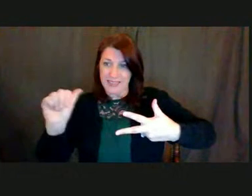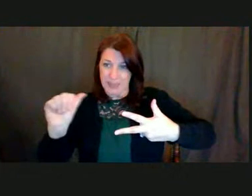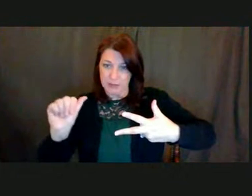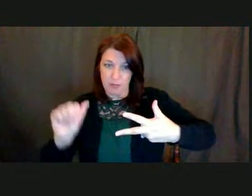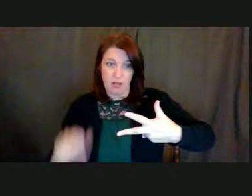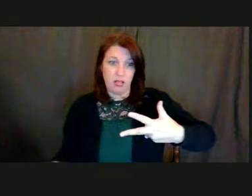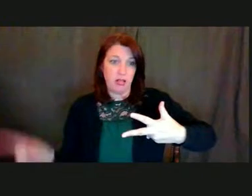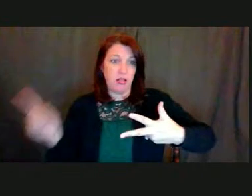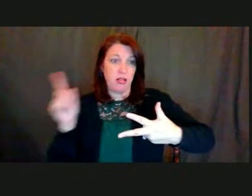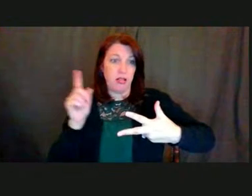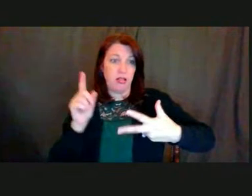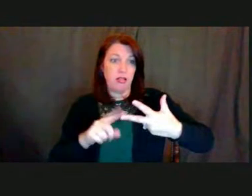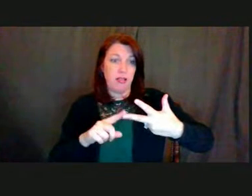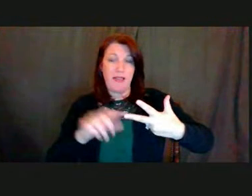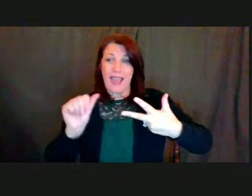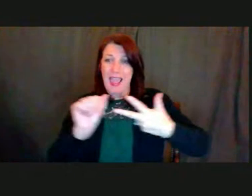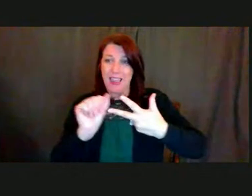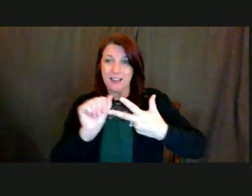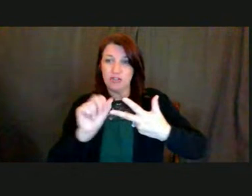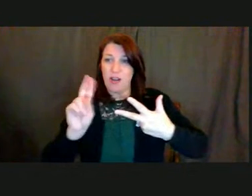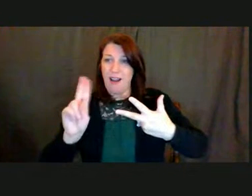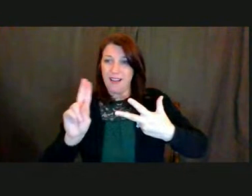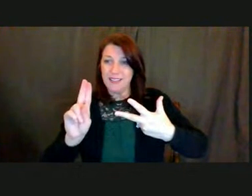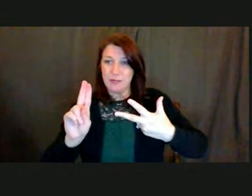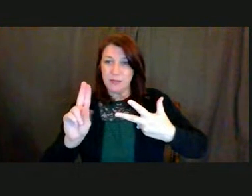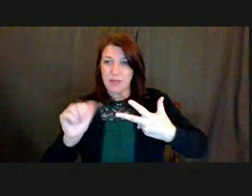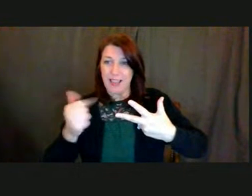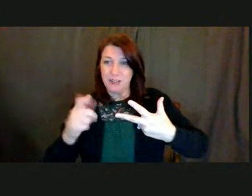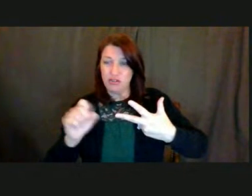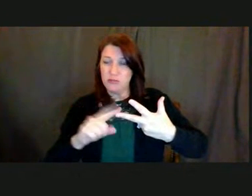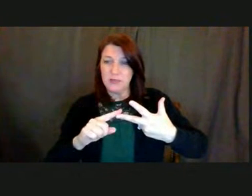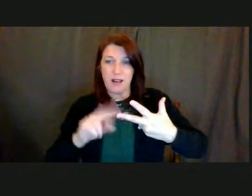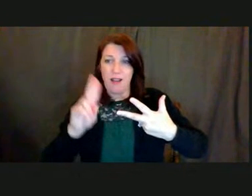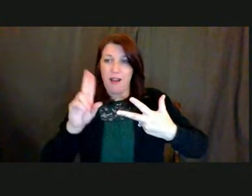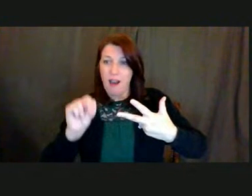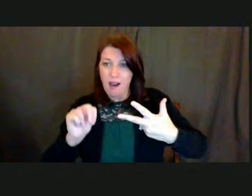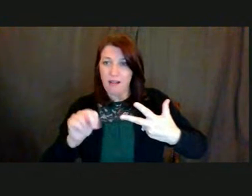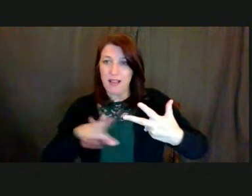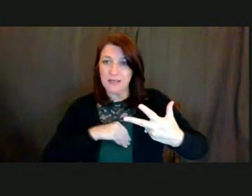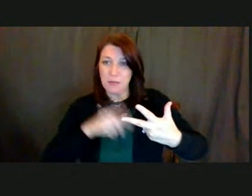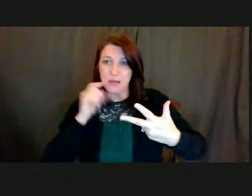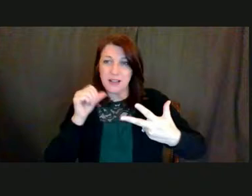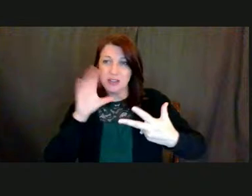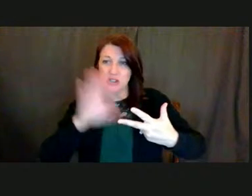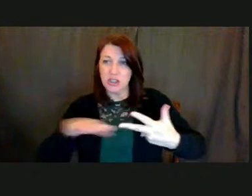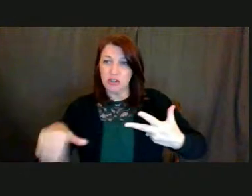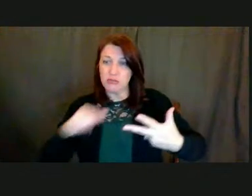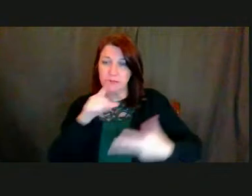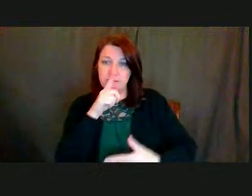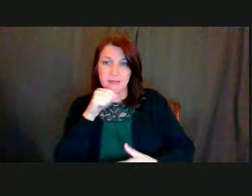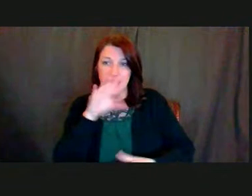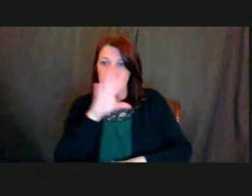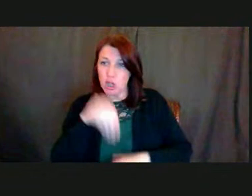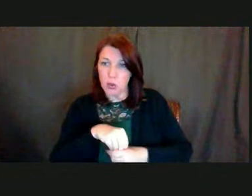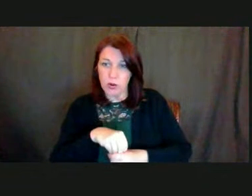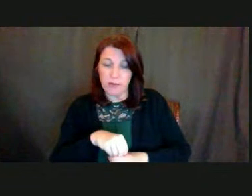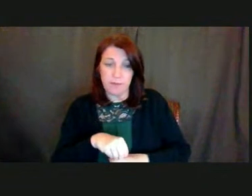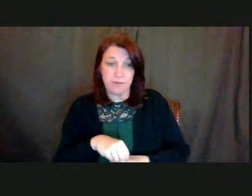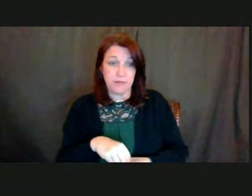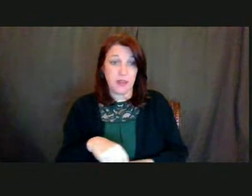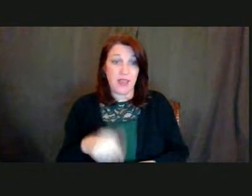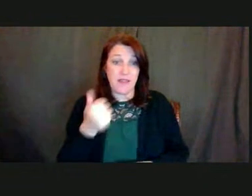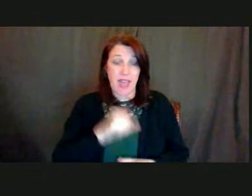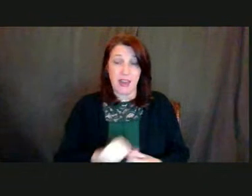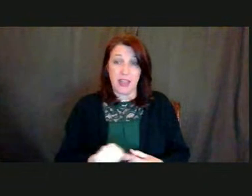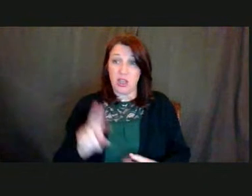they found the age to be unacceptable because children were not included. If any of the codes are U, which means